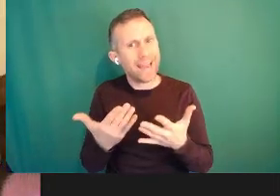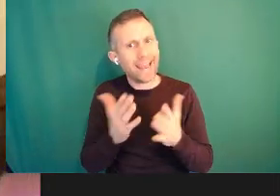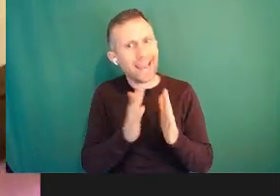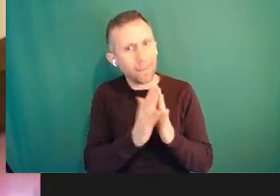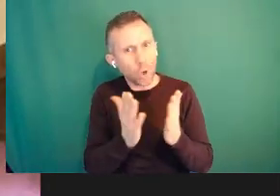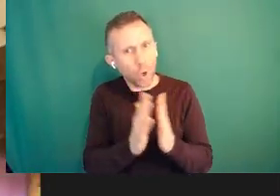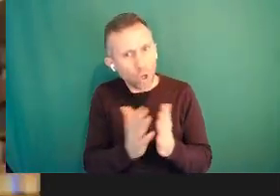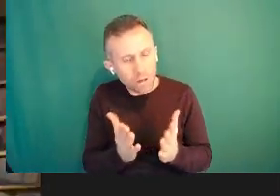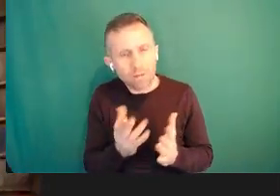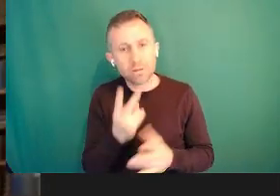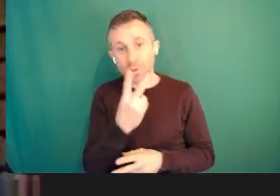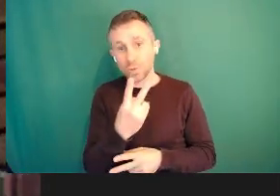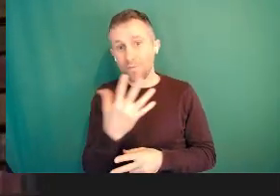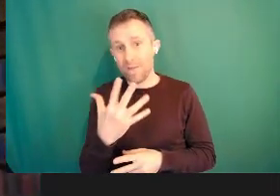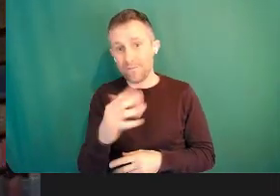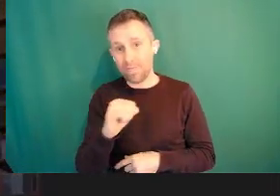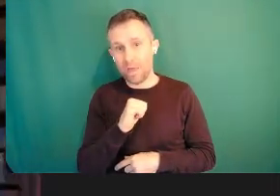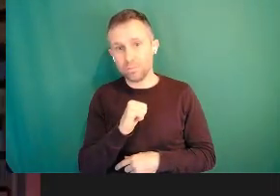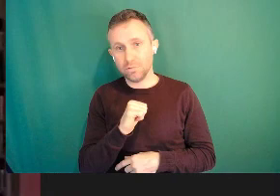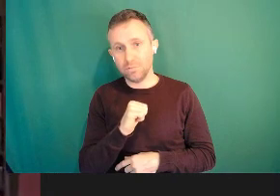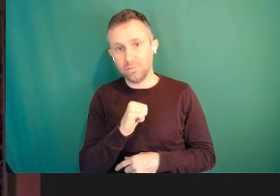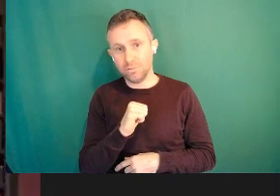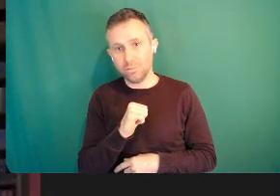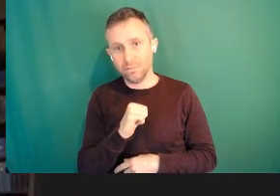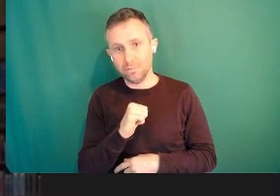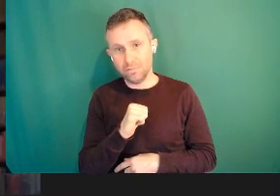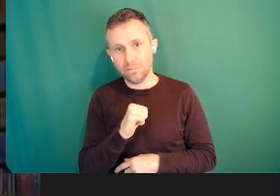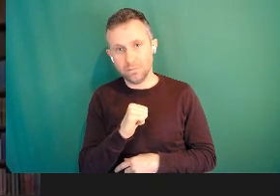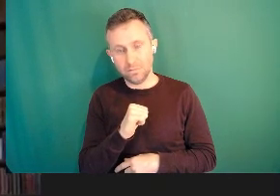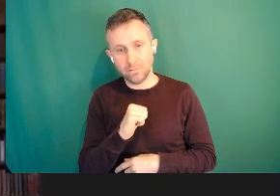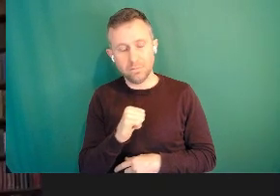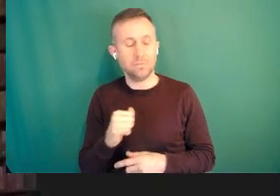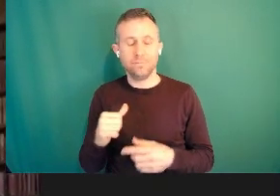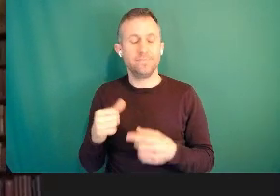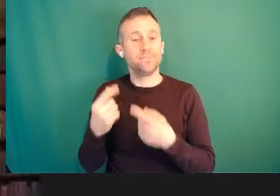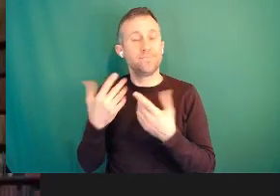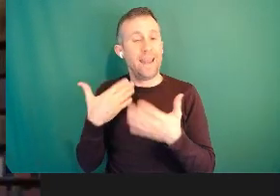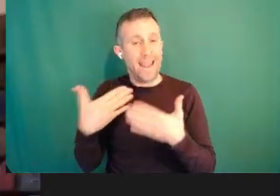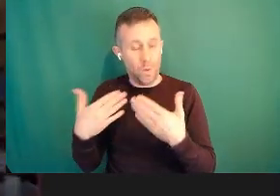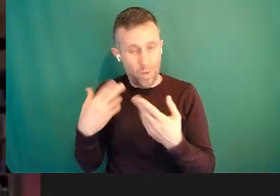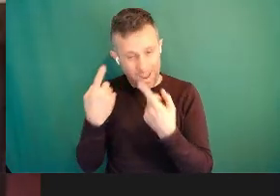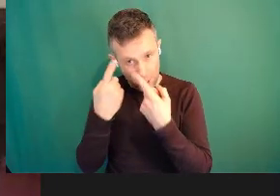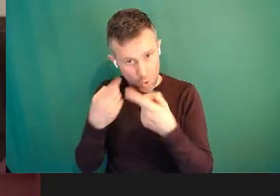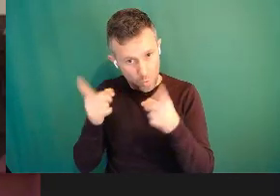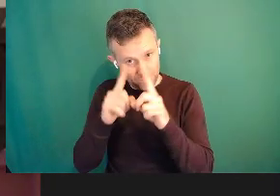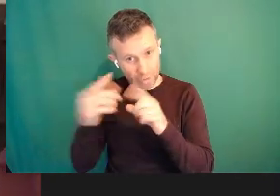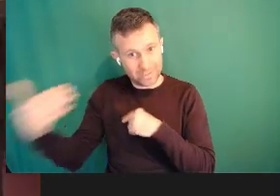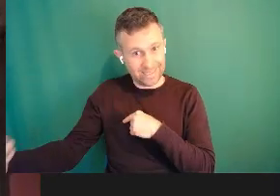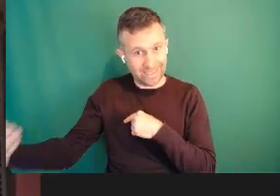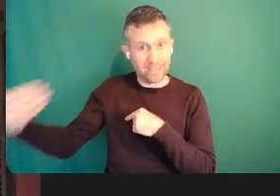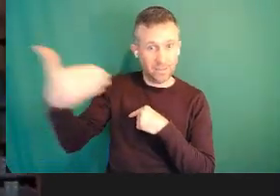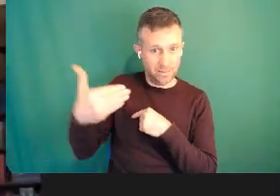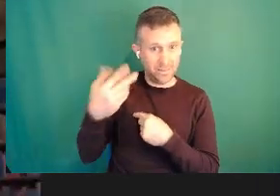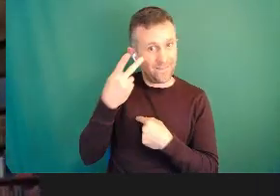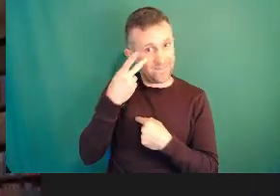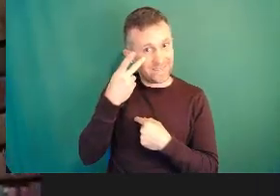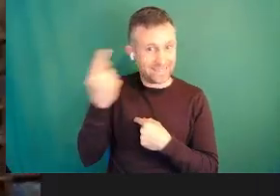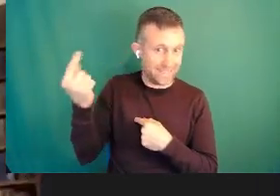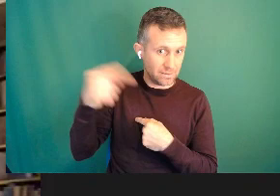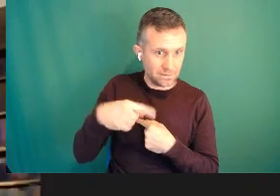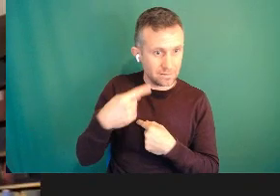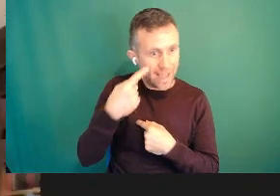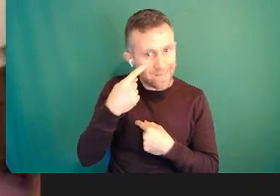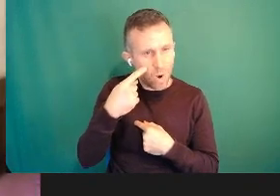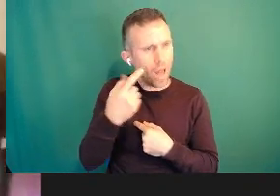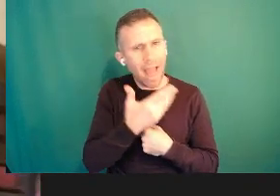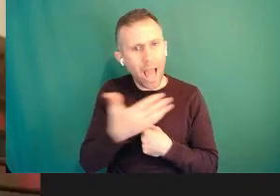vision for the house and how it be used in the future. They said, thank goodness we don't have space for this many books. Actually, what we'd like to do is